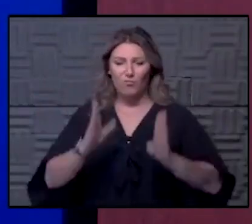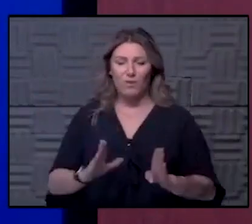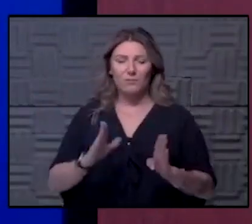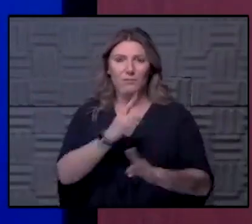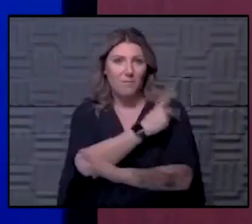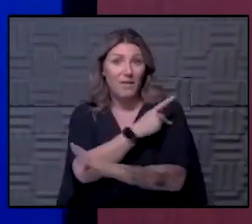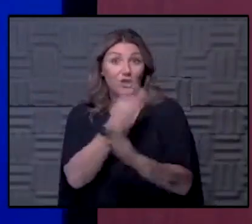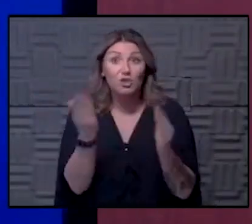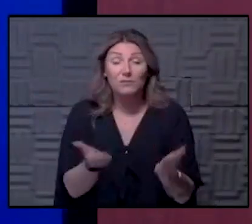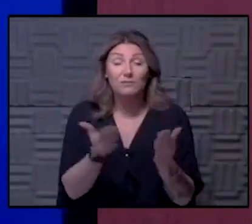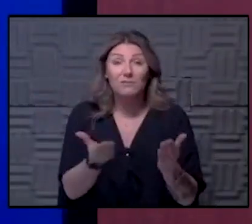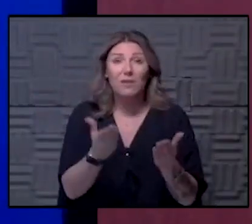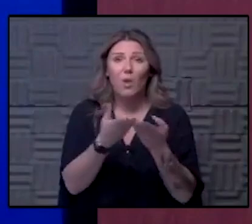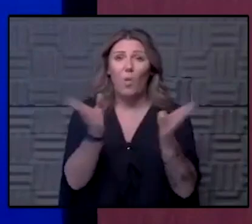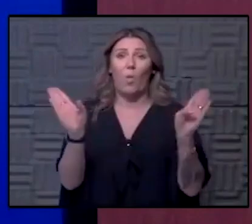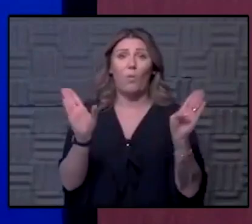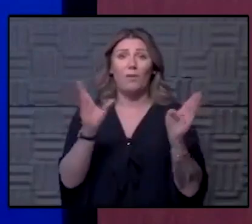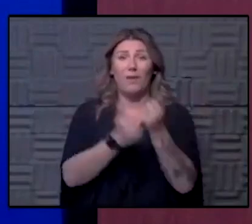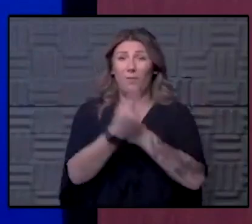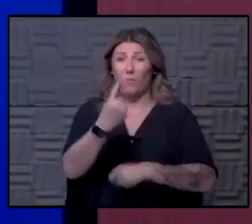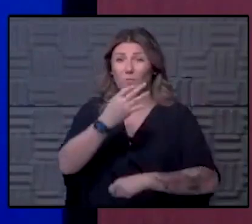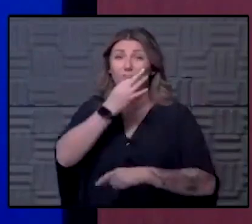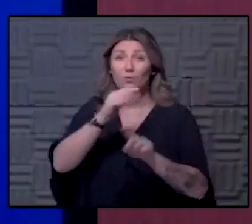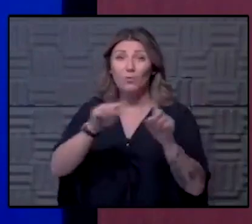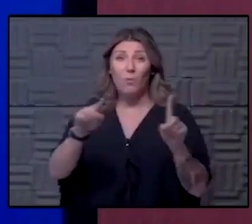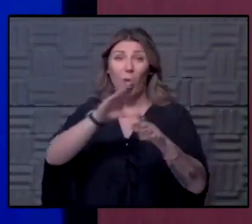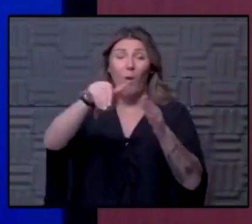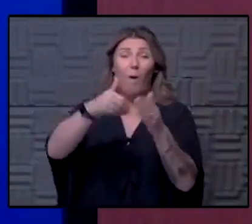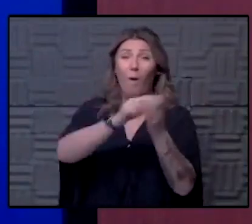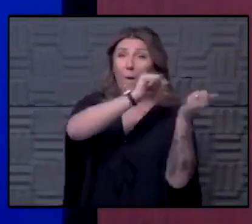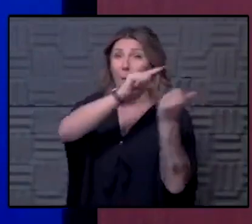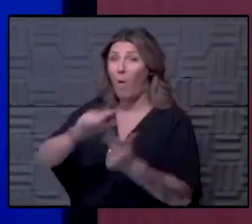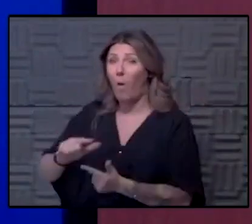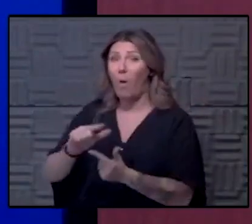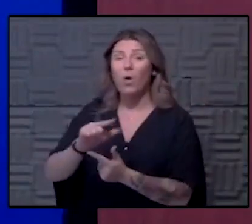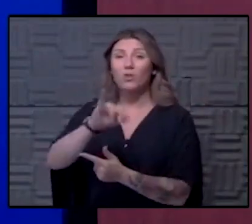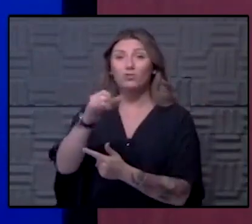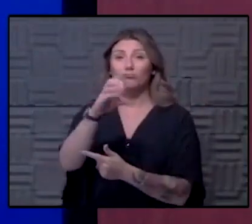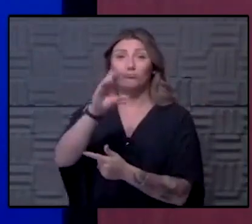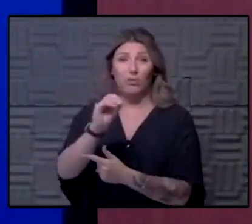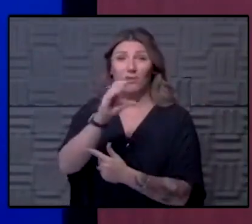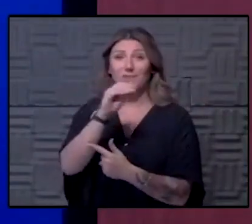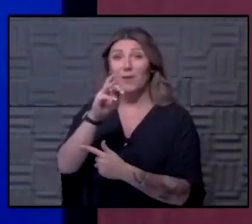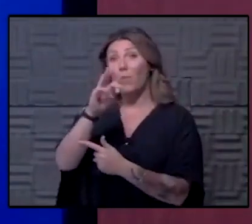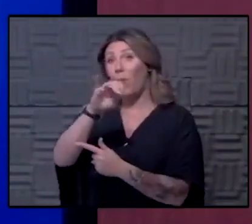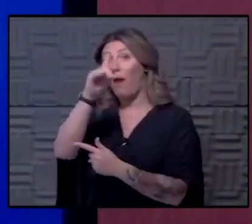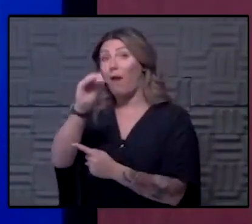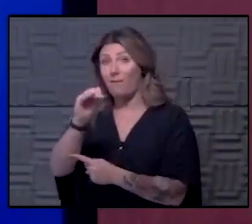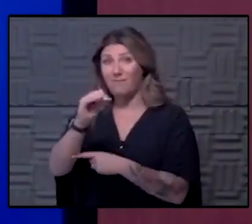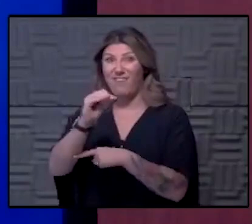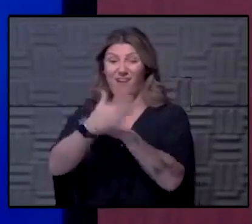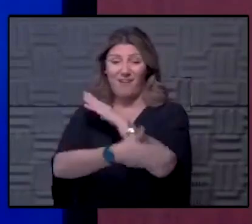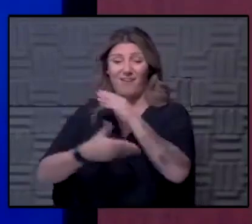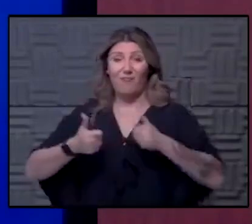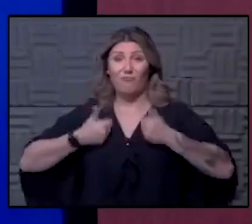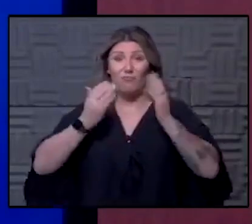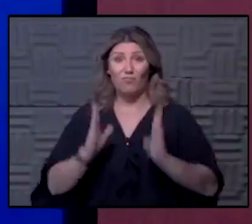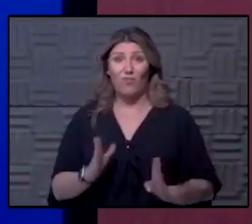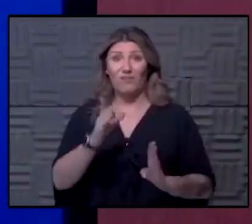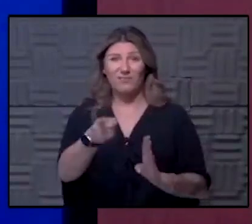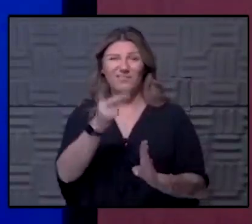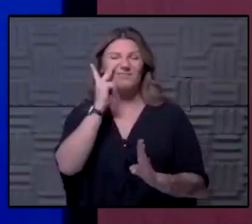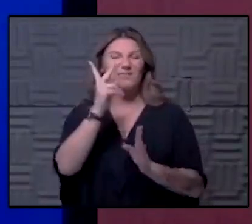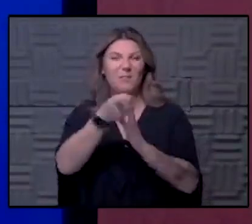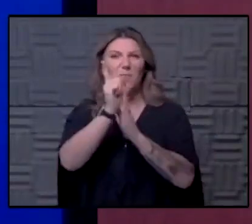We hope to open up to everybody very soon, but right now we're opening up to all Johnson and Wyandotte County residents. You're going to see more information about that in just a moment, or at